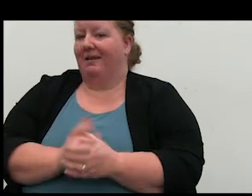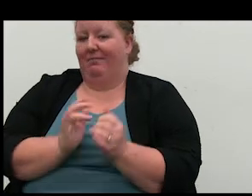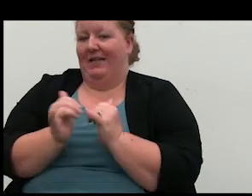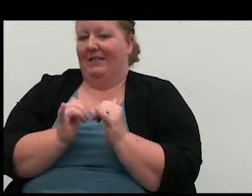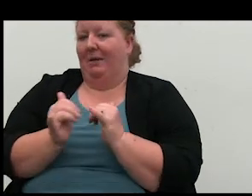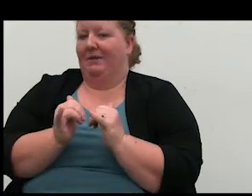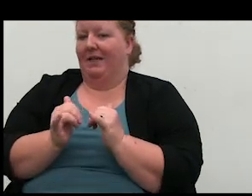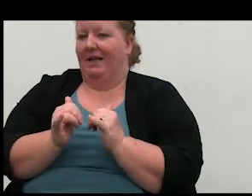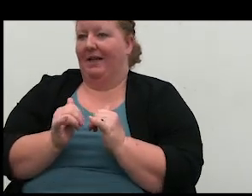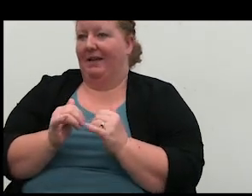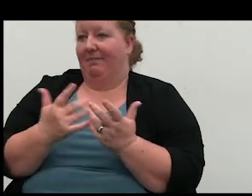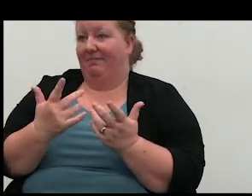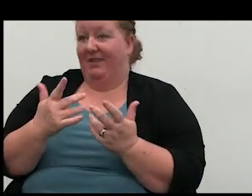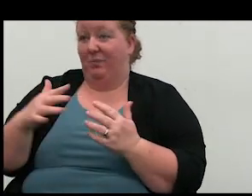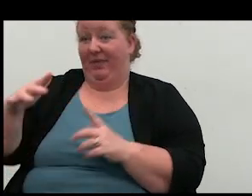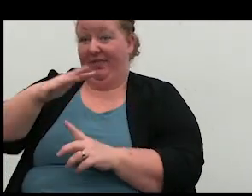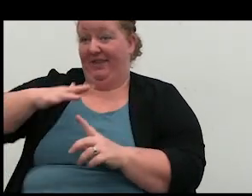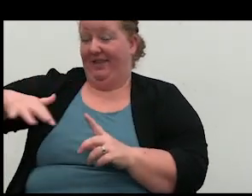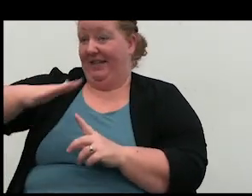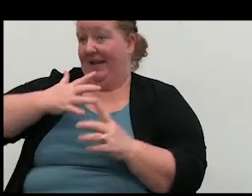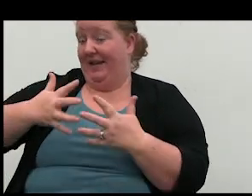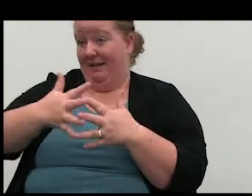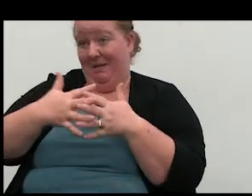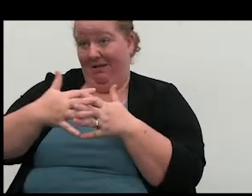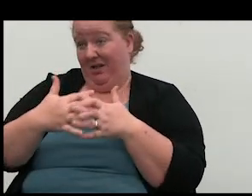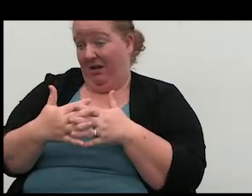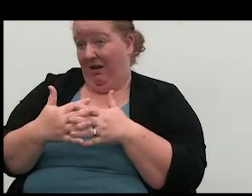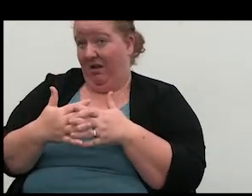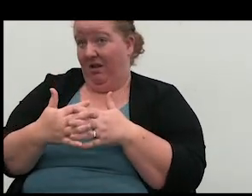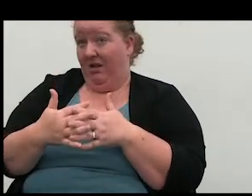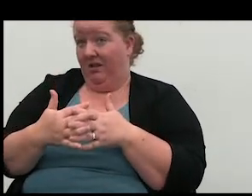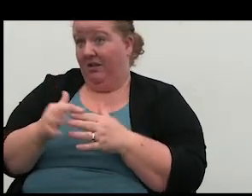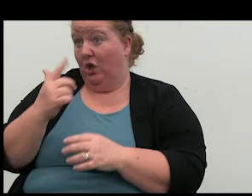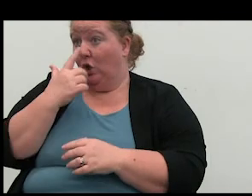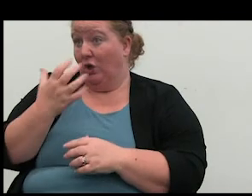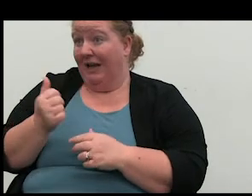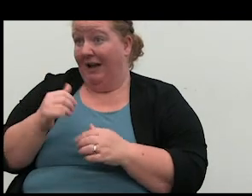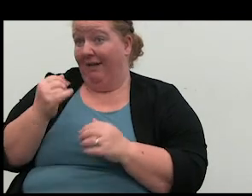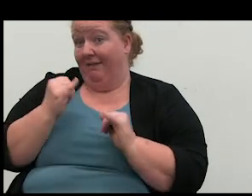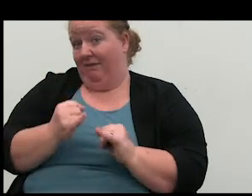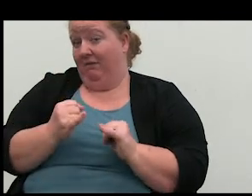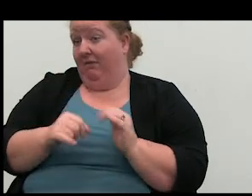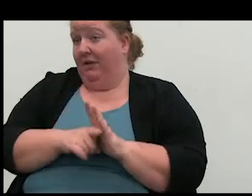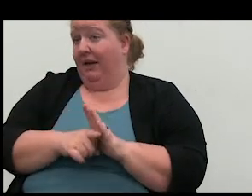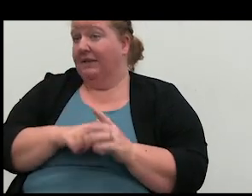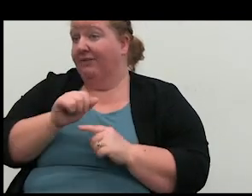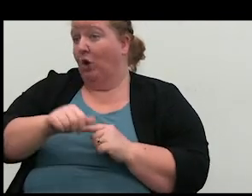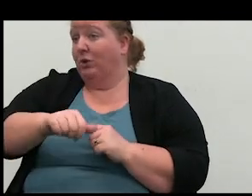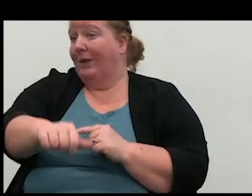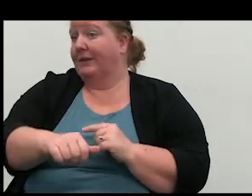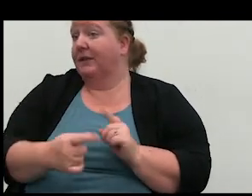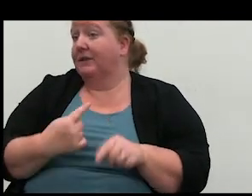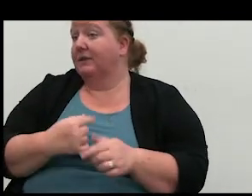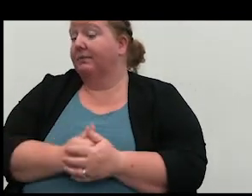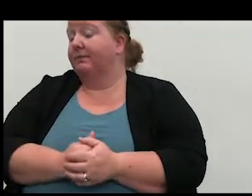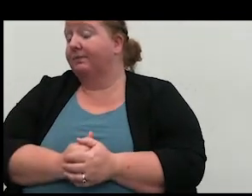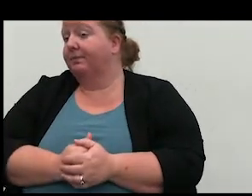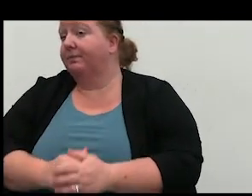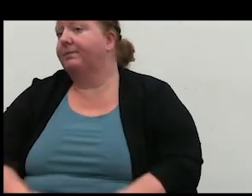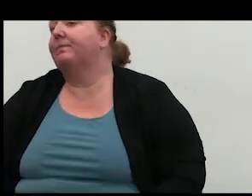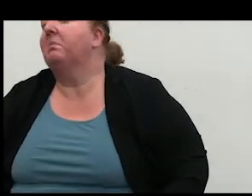sometimes with the mood in America, something that could have consequences for that person. And